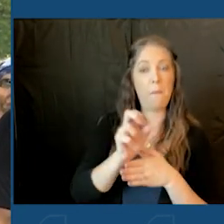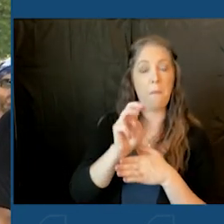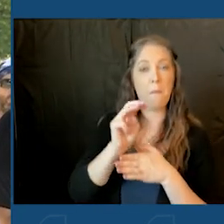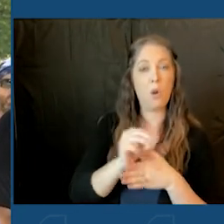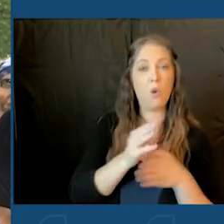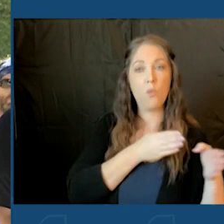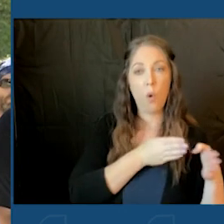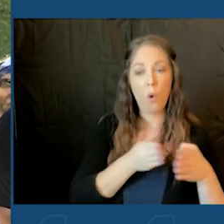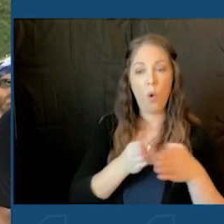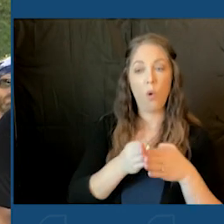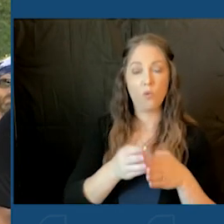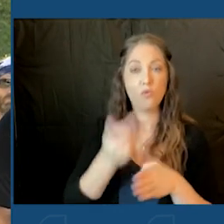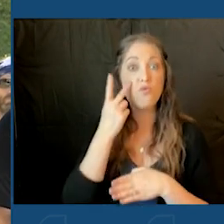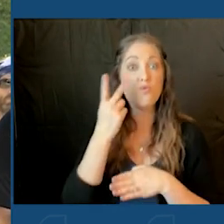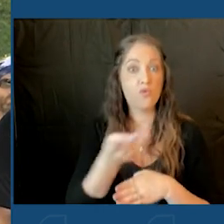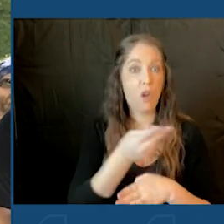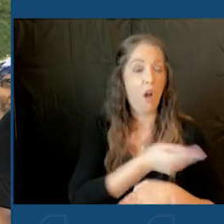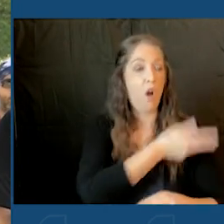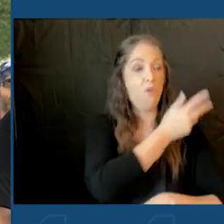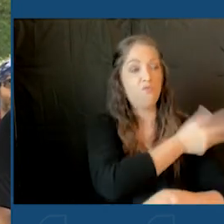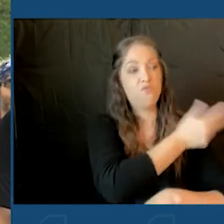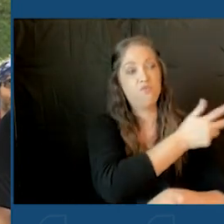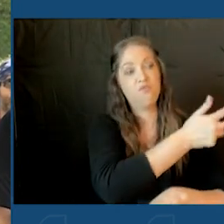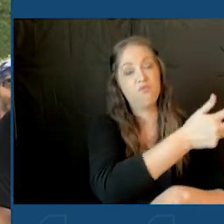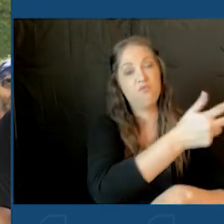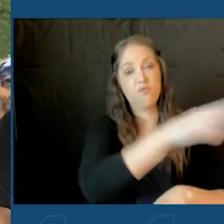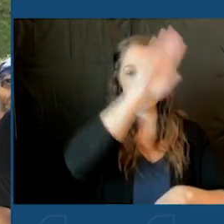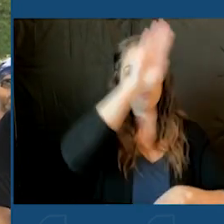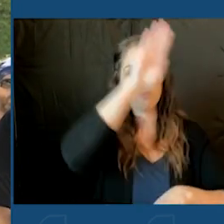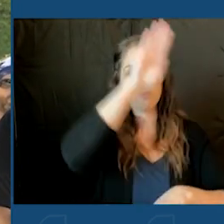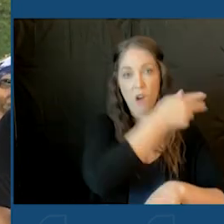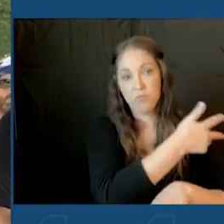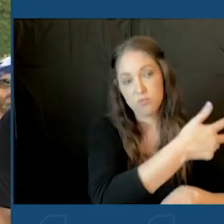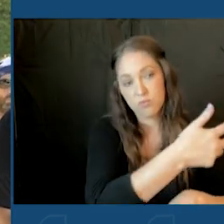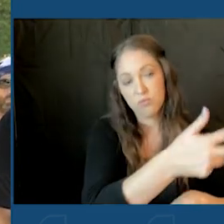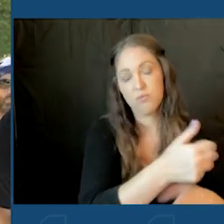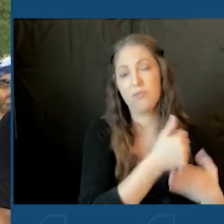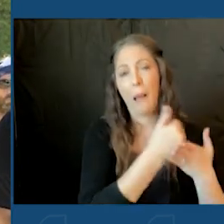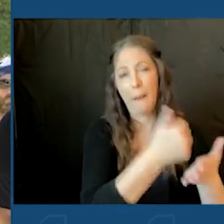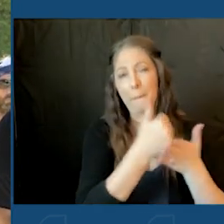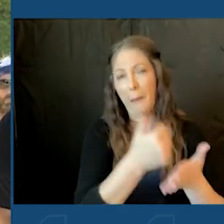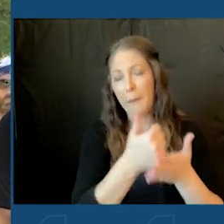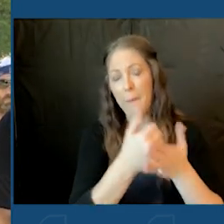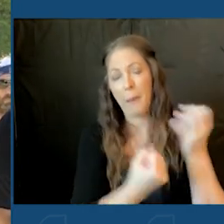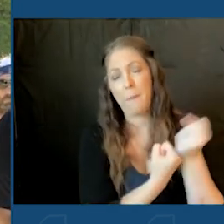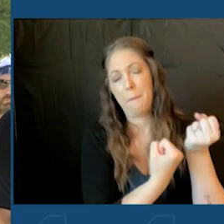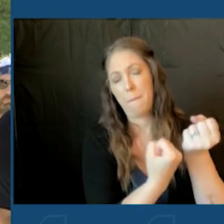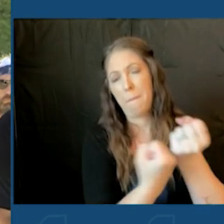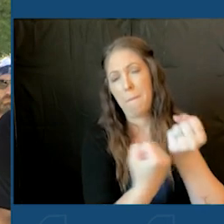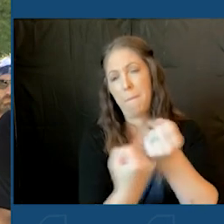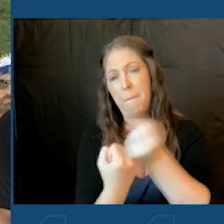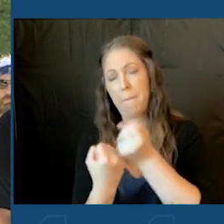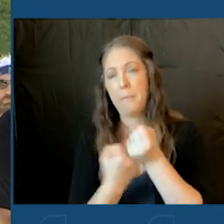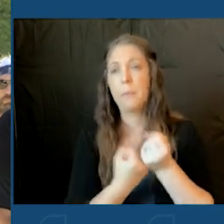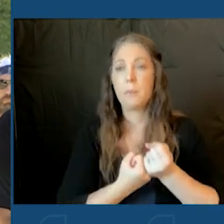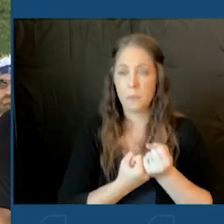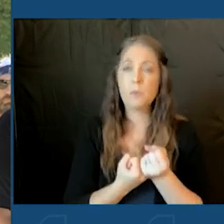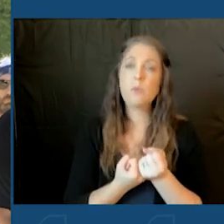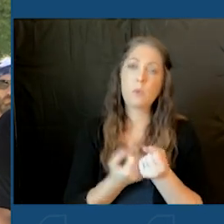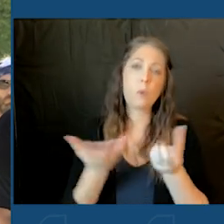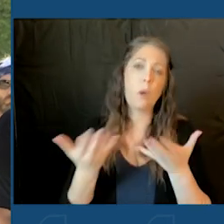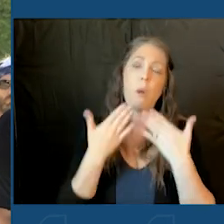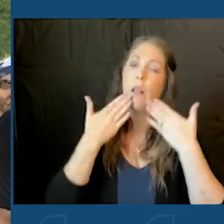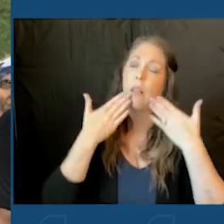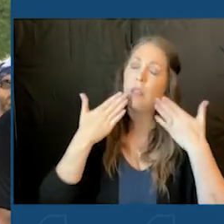fire companies camped out, coming to aid, coming together, coming to support each other and have each other's back. So I just want to thank everybody